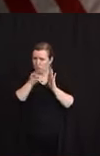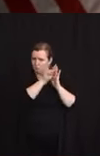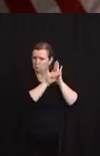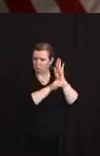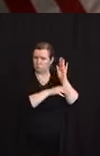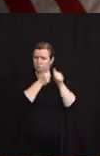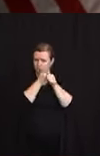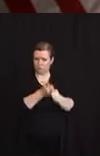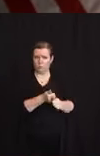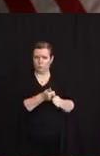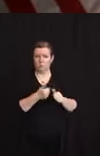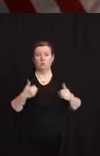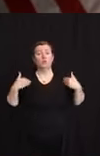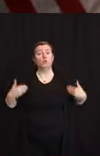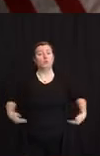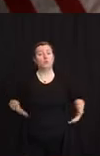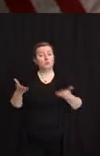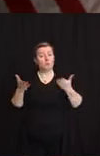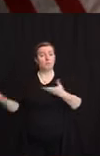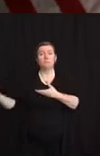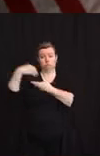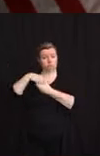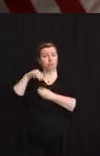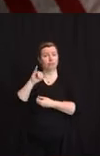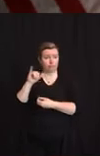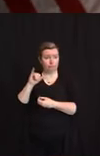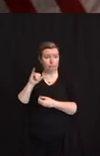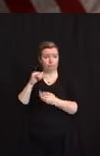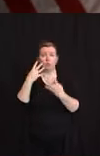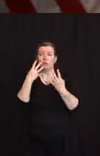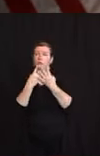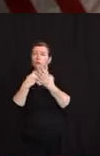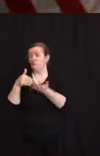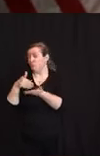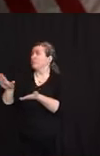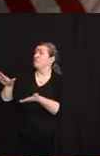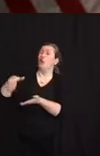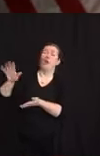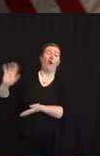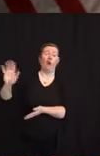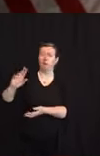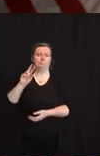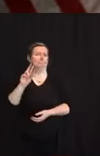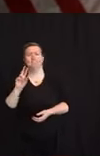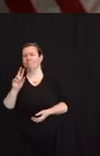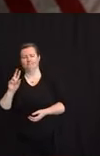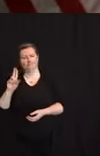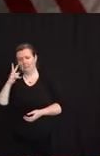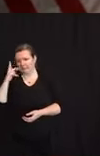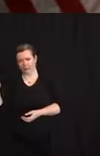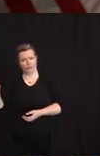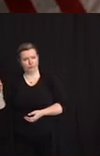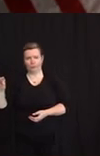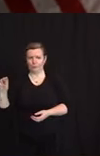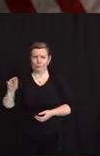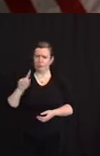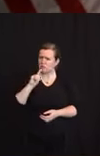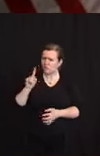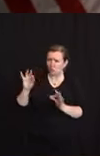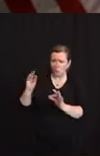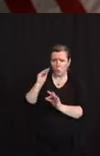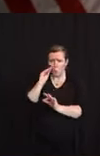throw somebody out on the street. Paramount, is that approximately correct in the process? Yes, under the timeline laid out in the